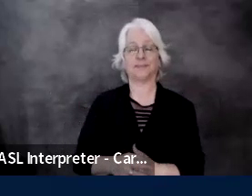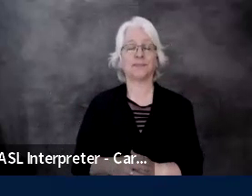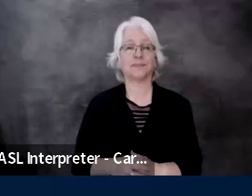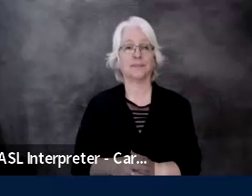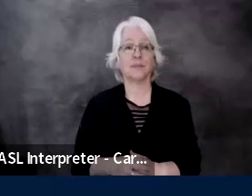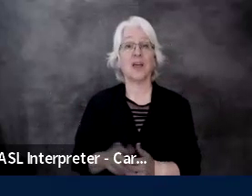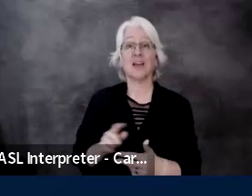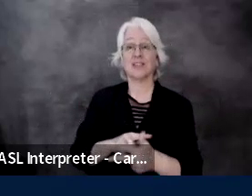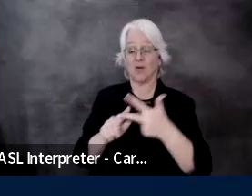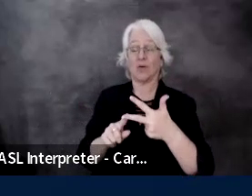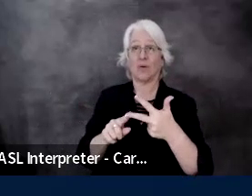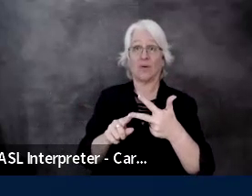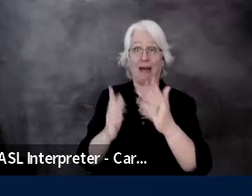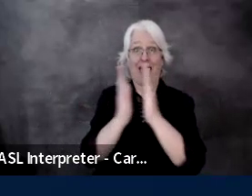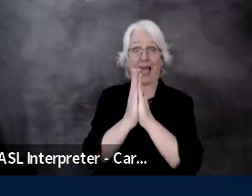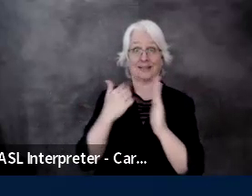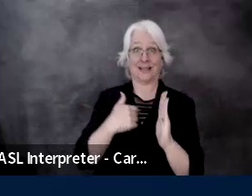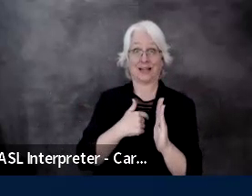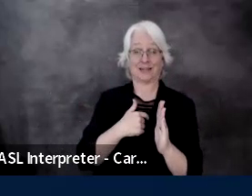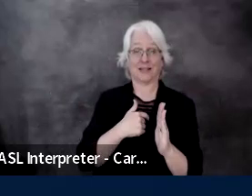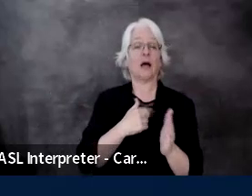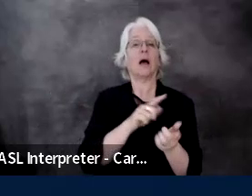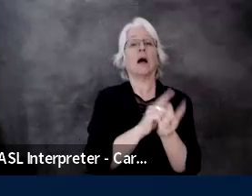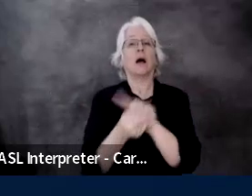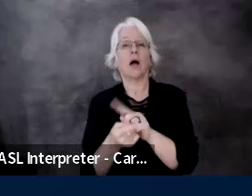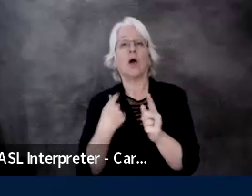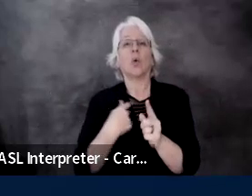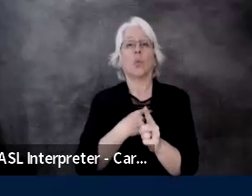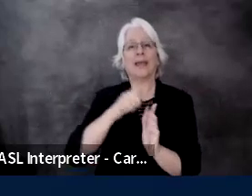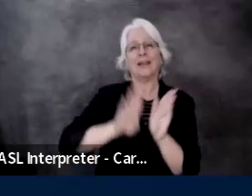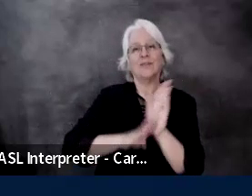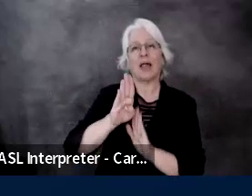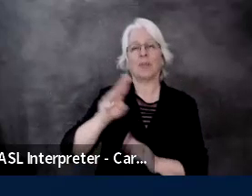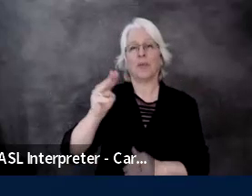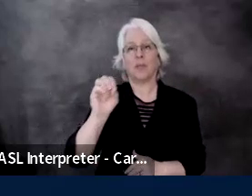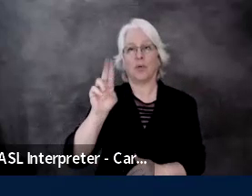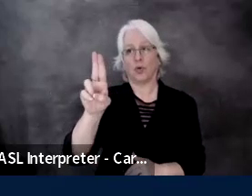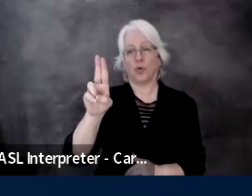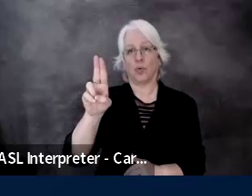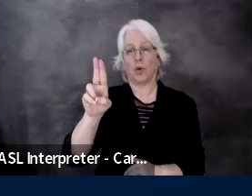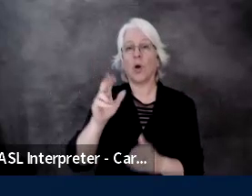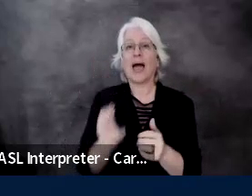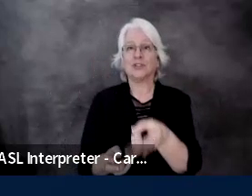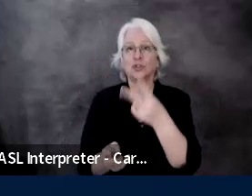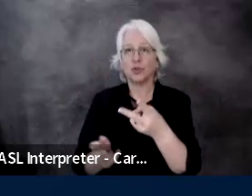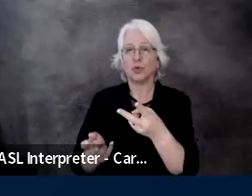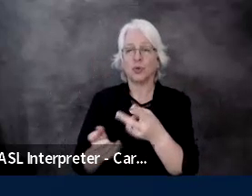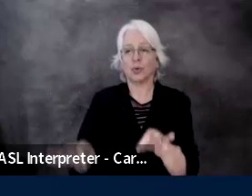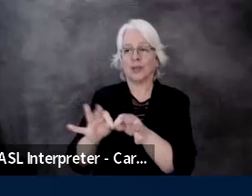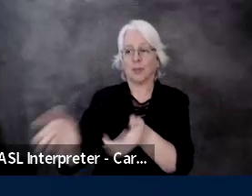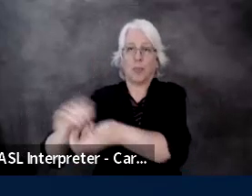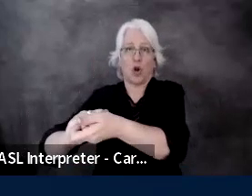of those asks, we developed a memorandum of understanding with 2 key partners, 2